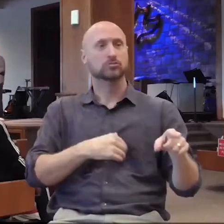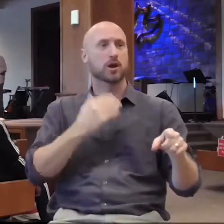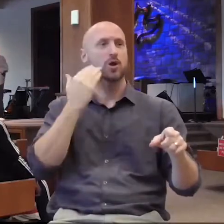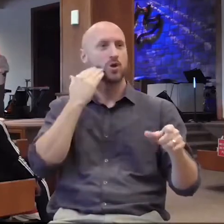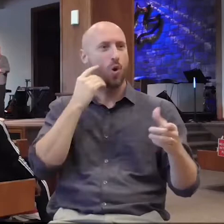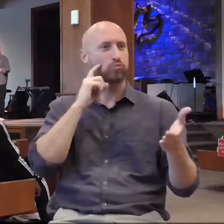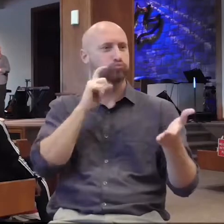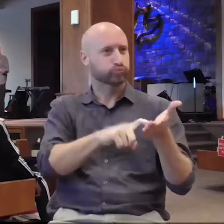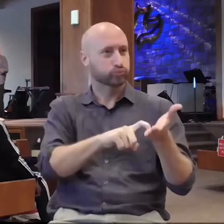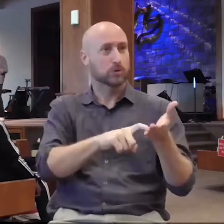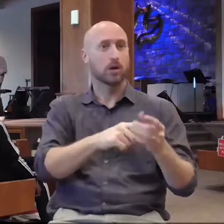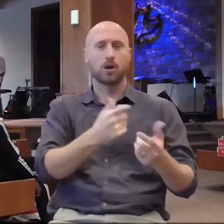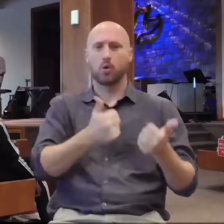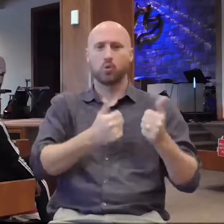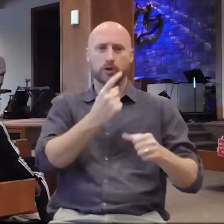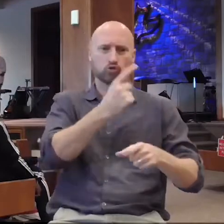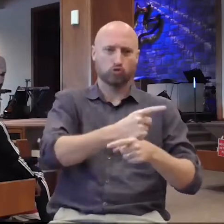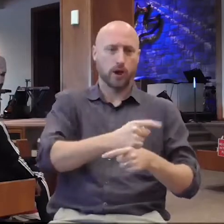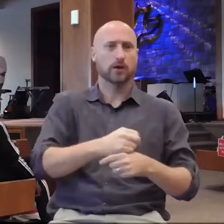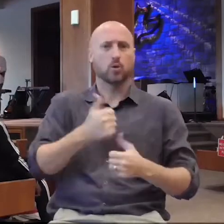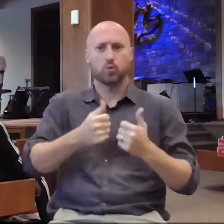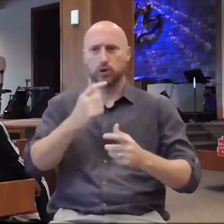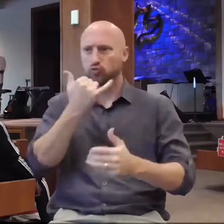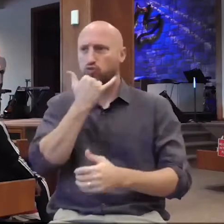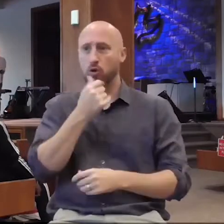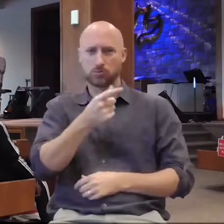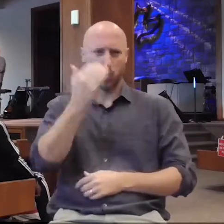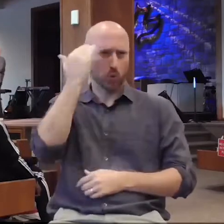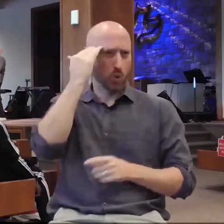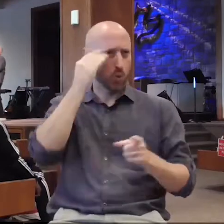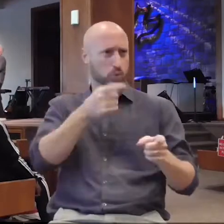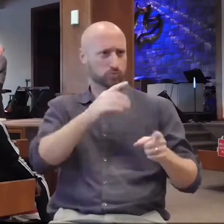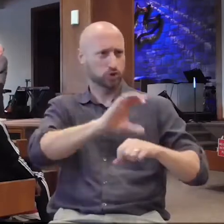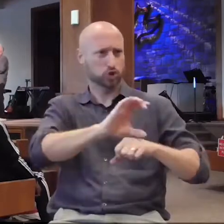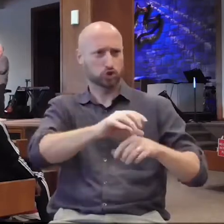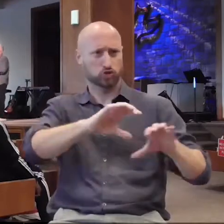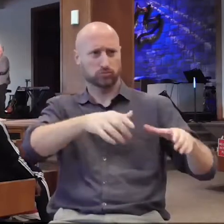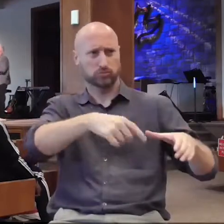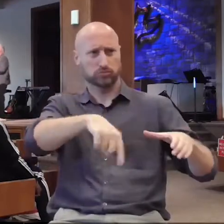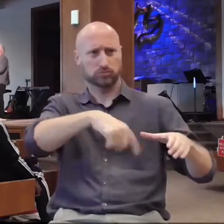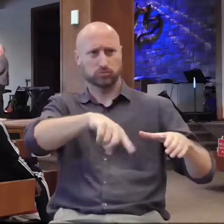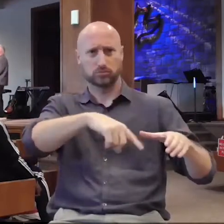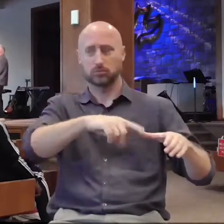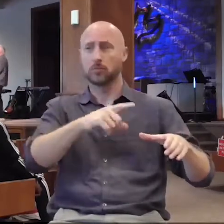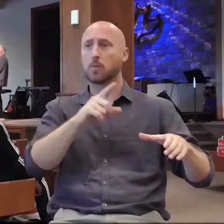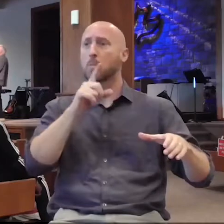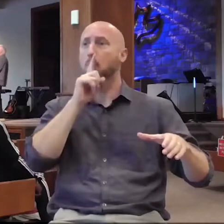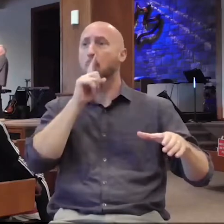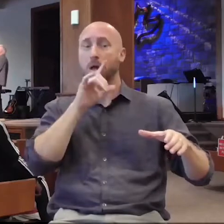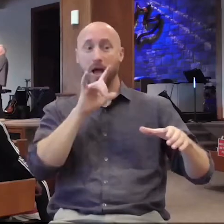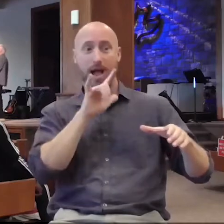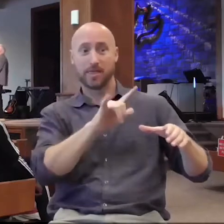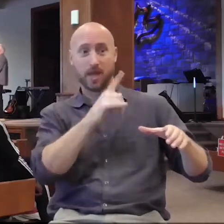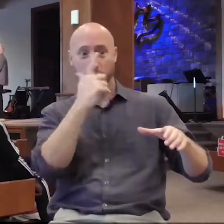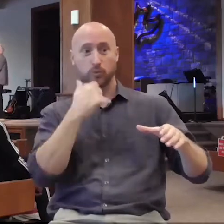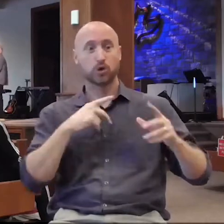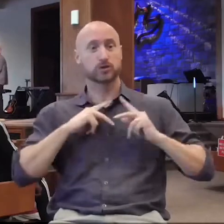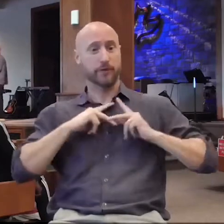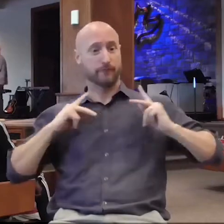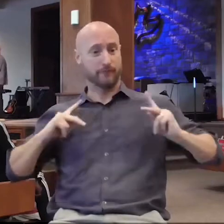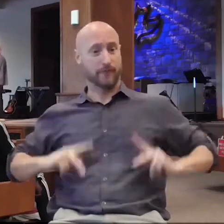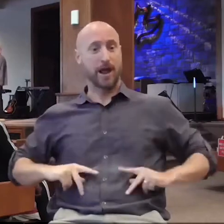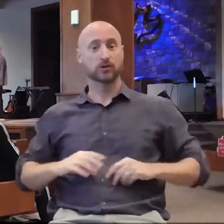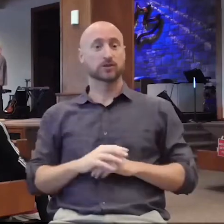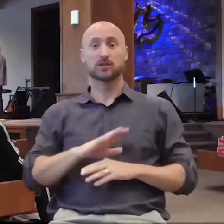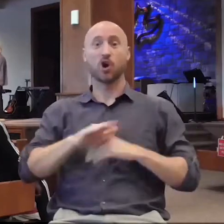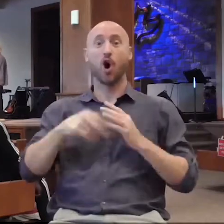certain things are wrong. He said, I see that. He doesn't say here, I love you because you're Pharisees and you throw out